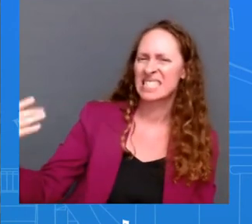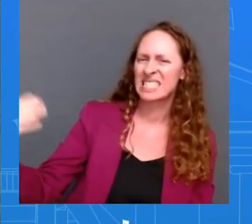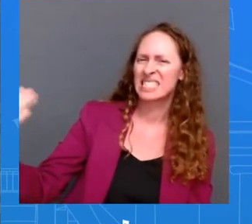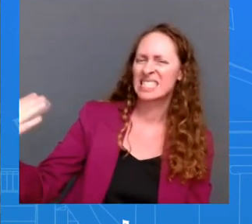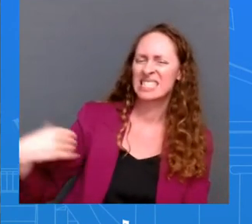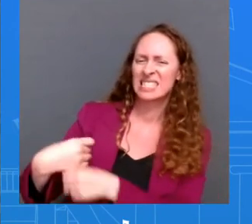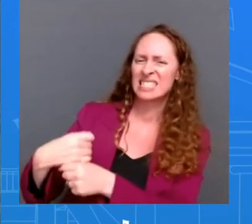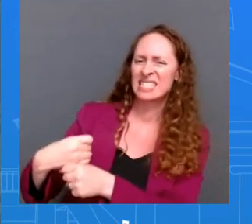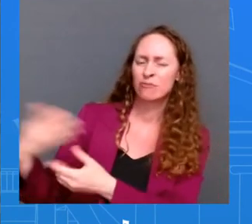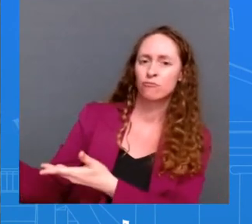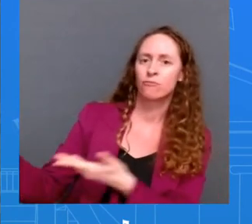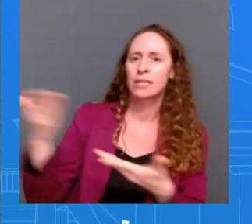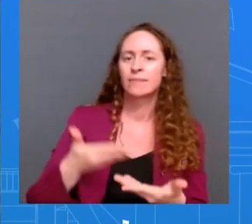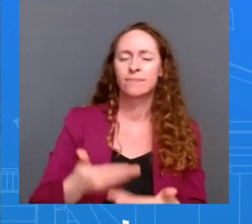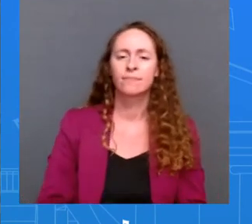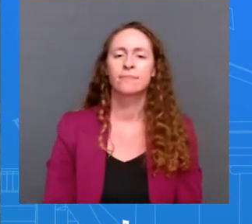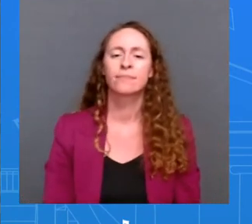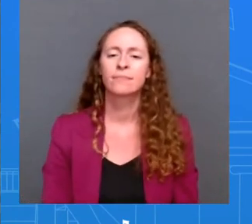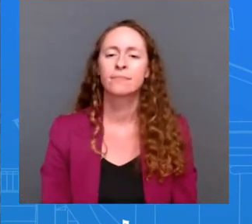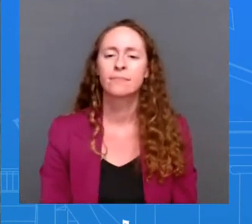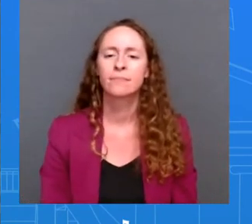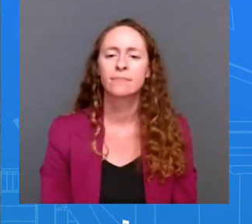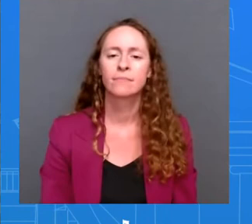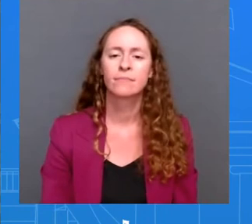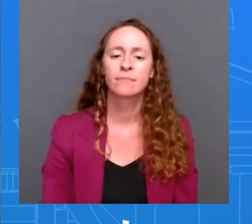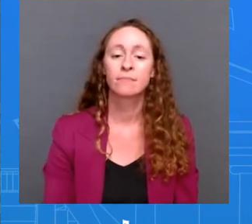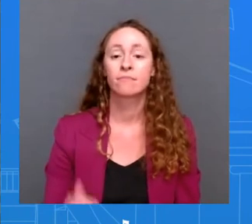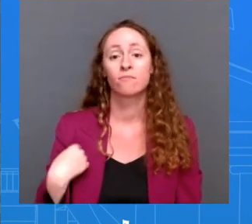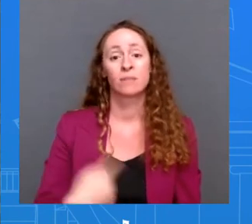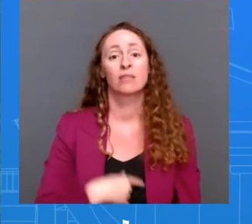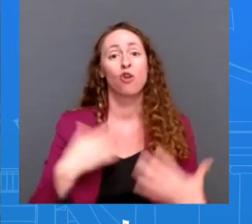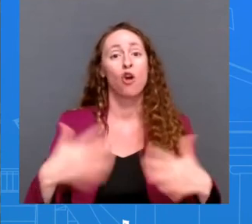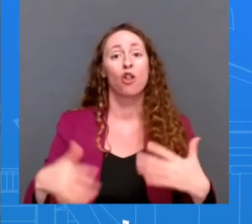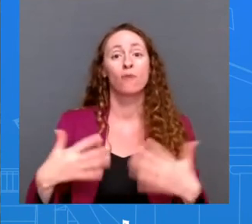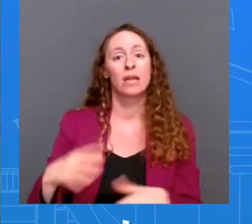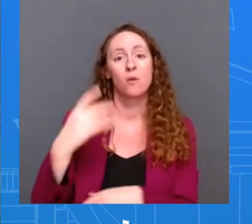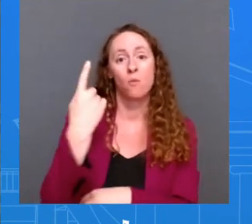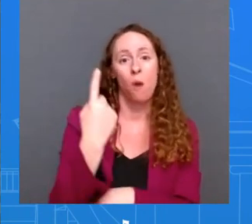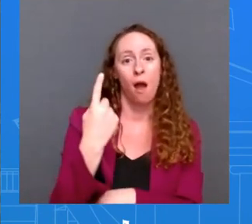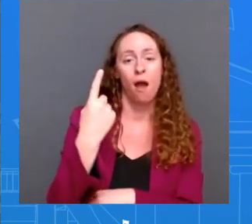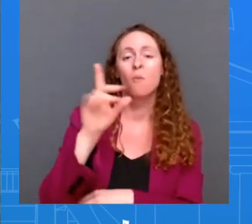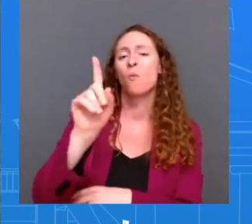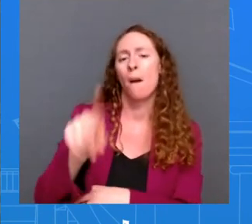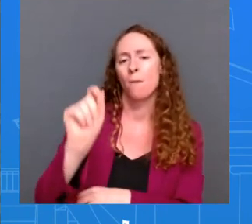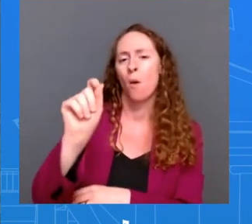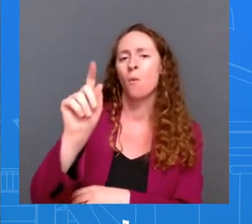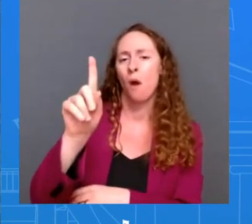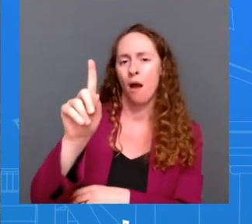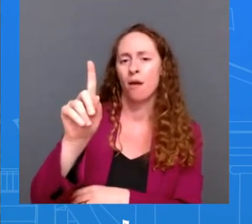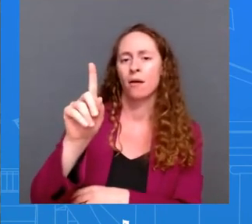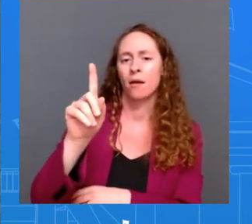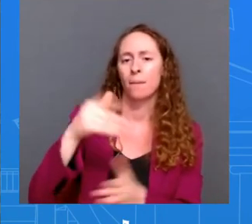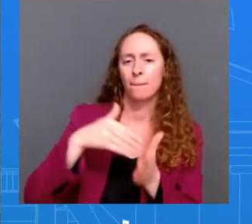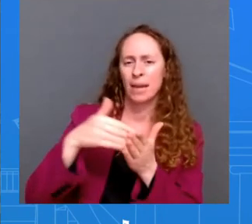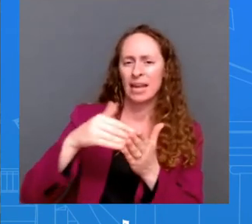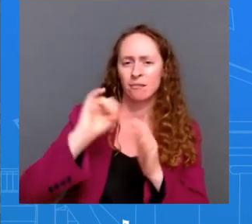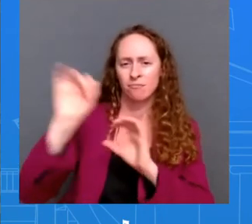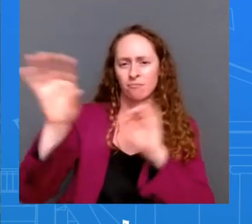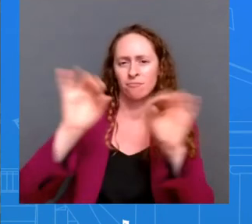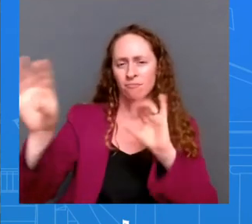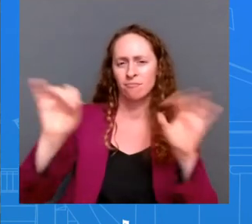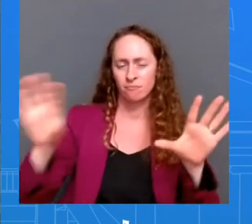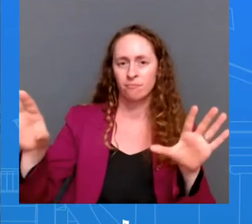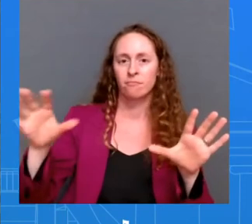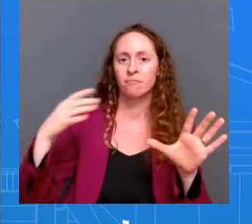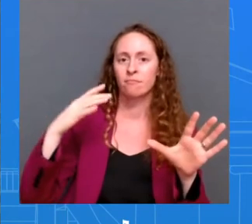made more than 1.1 million doses available and shipped more than 600,000 doses. Those are currently out there